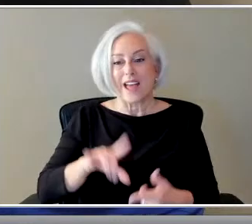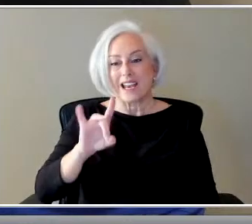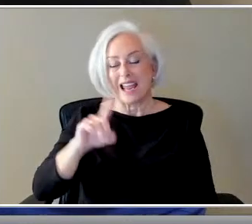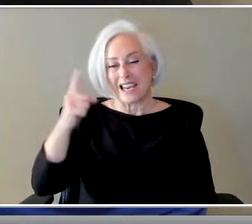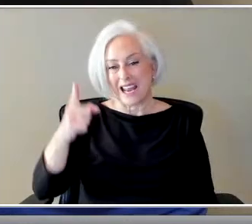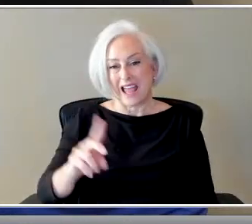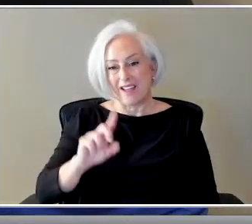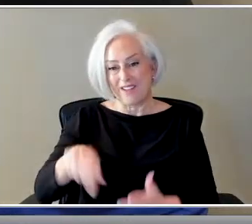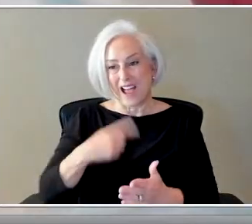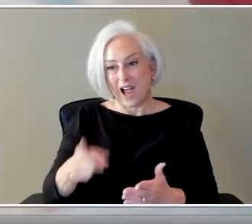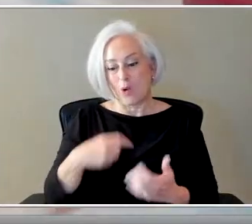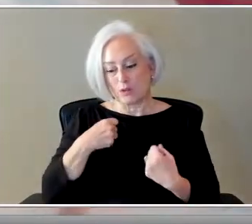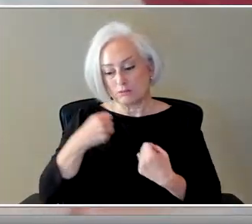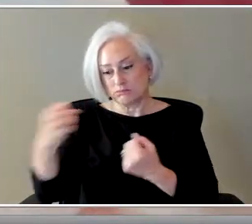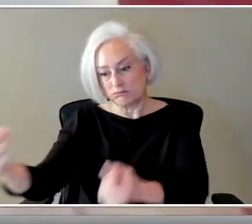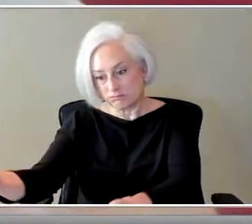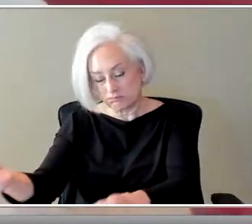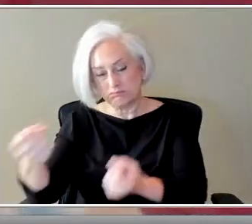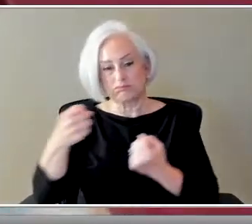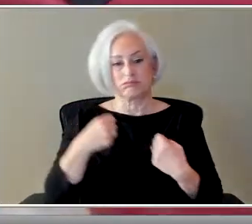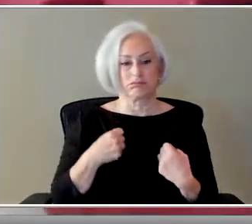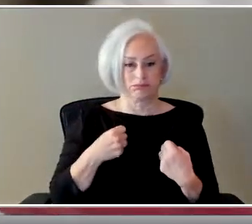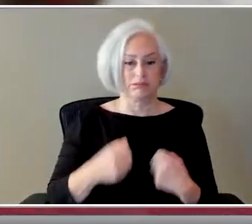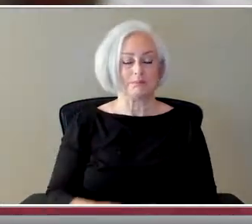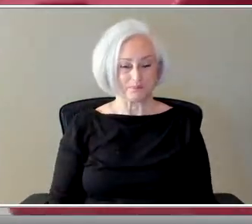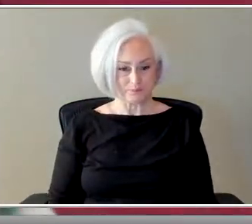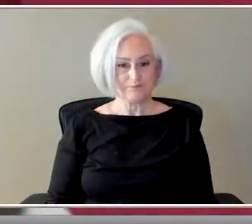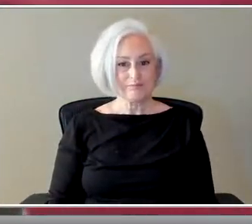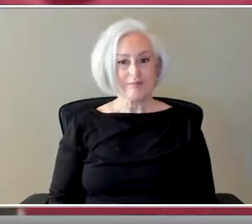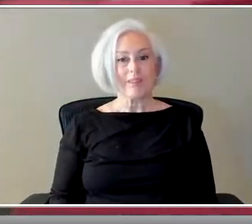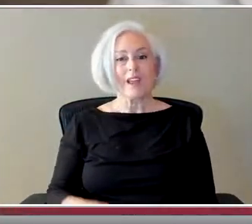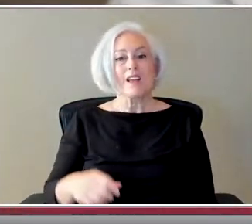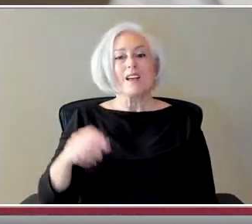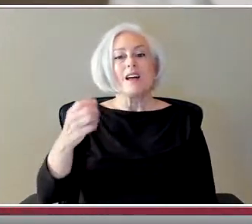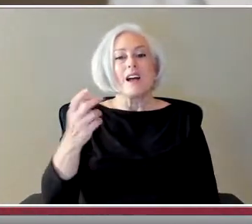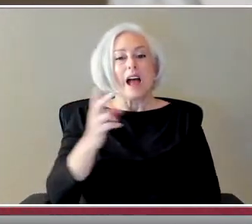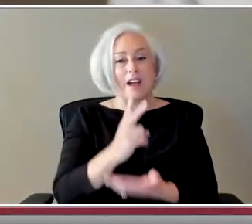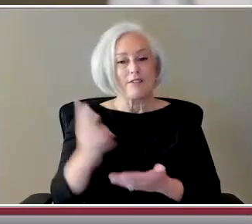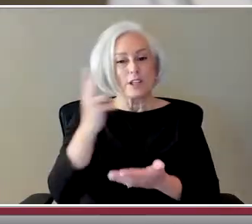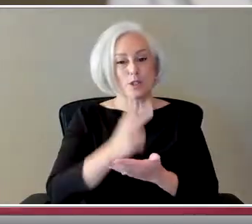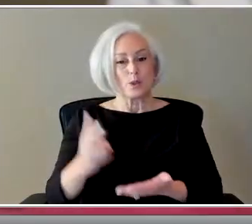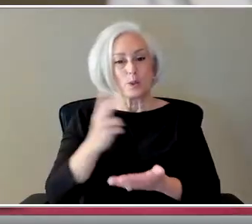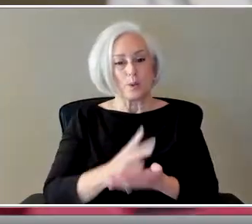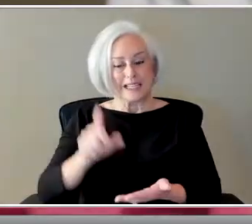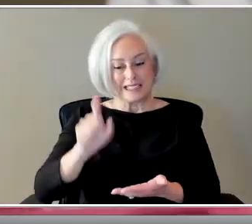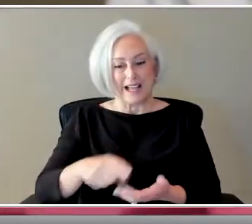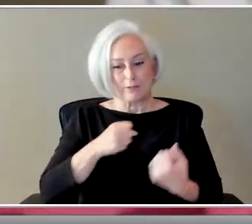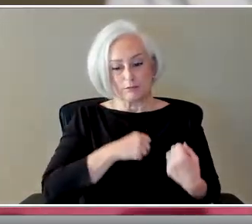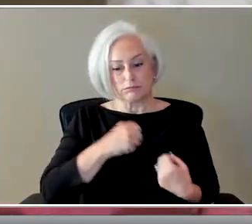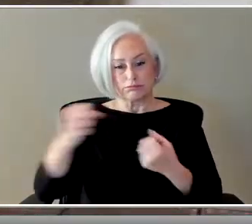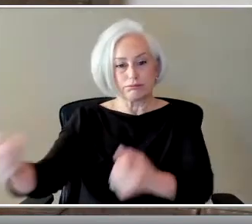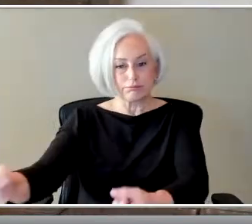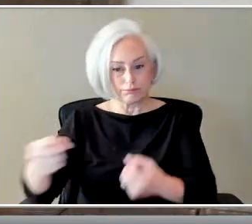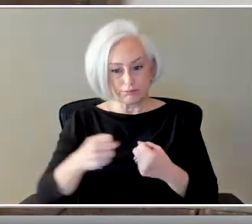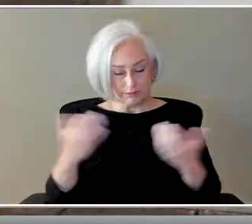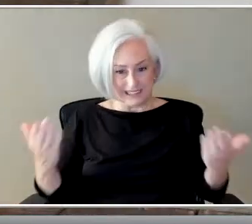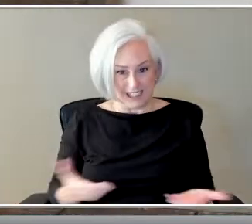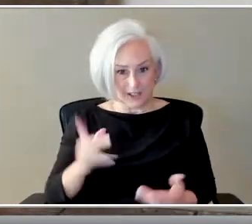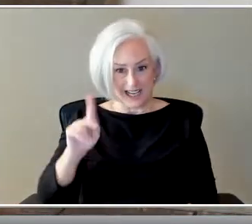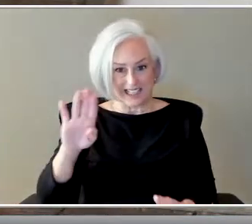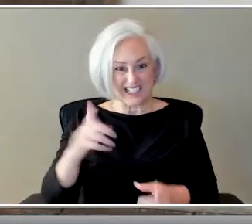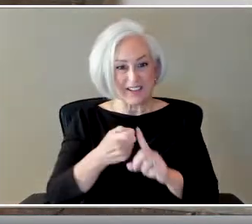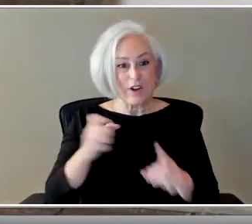driving to Kansas City every 14 days from their home in South Dakota, causing her parents to miss work and Aubrey to miss school, they